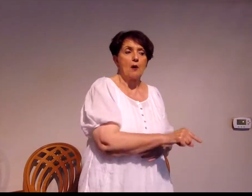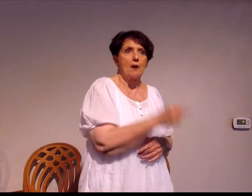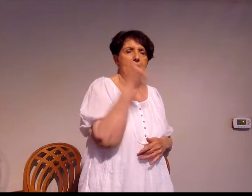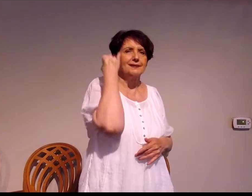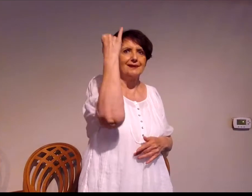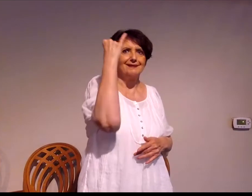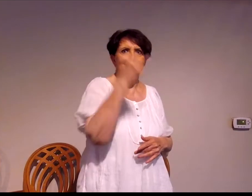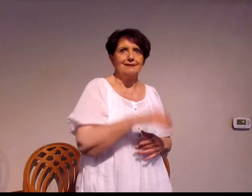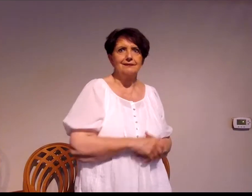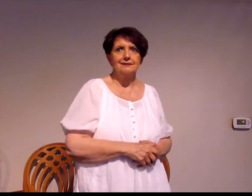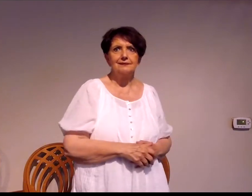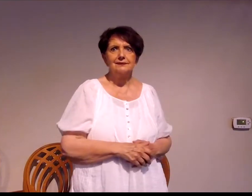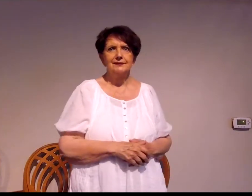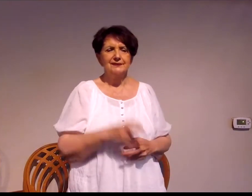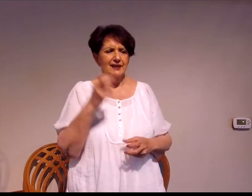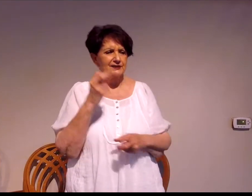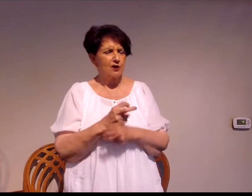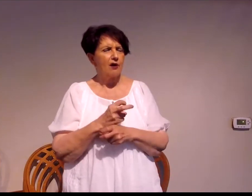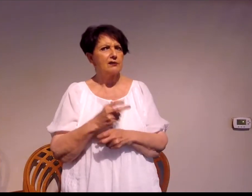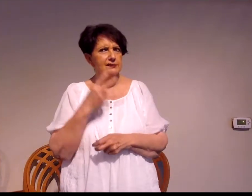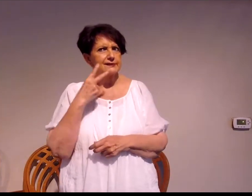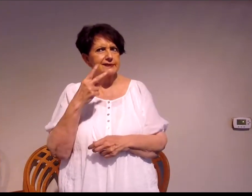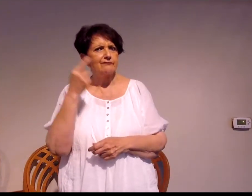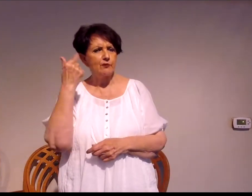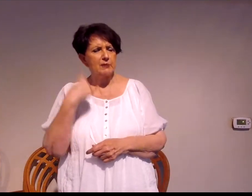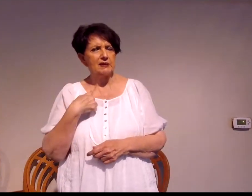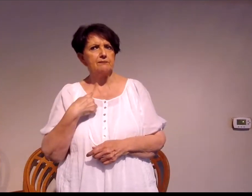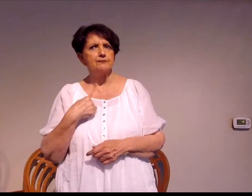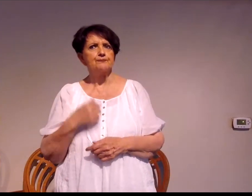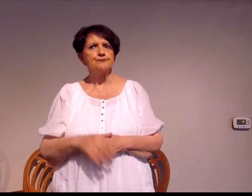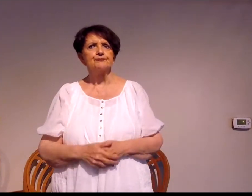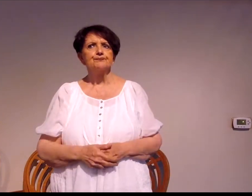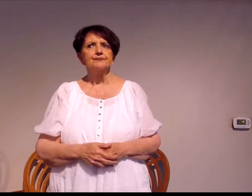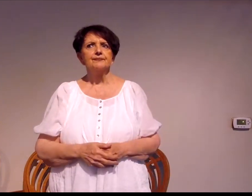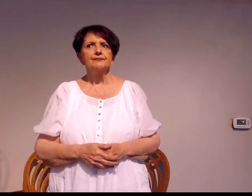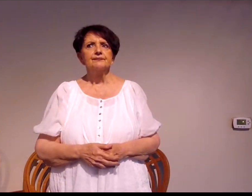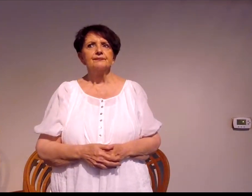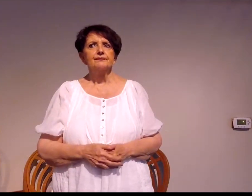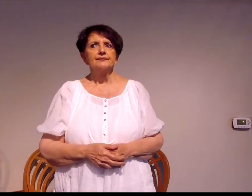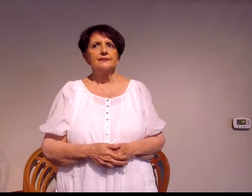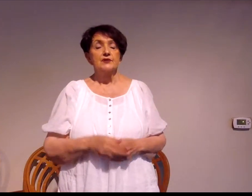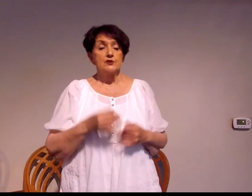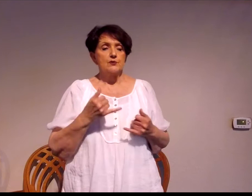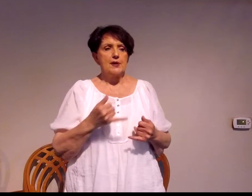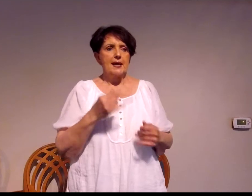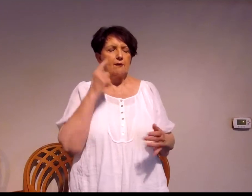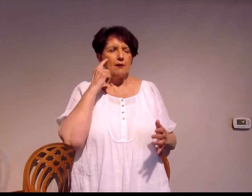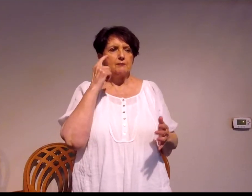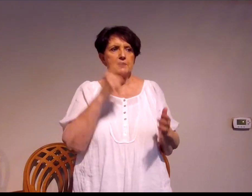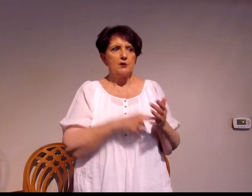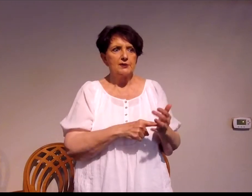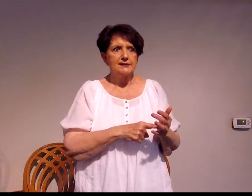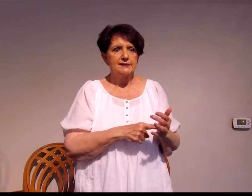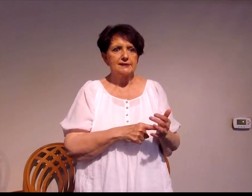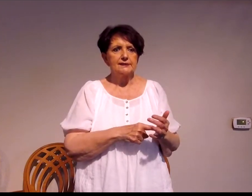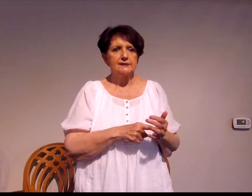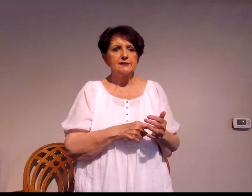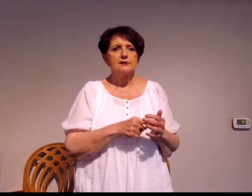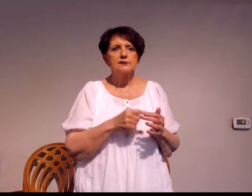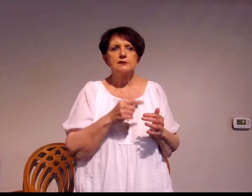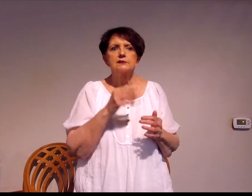These are hard things to look at least for me. And so I've now started to notice the grains of sand because they're